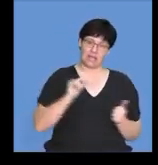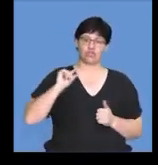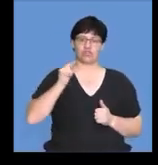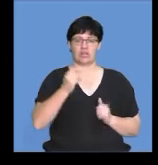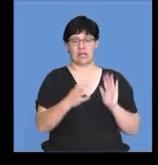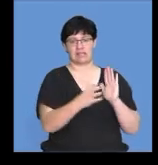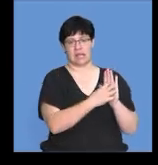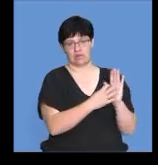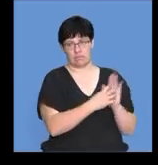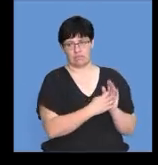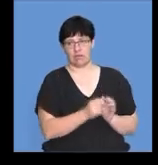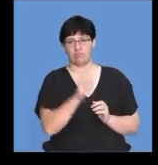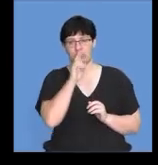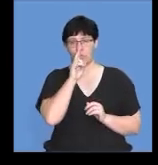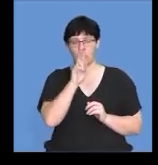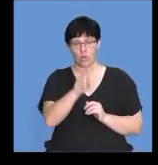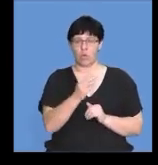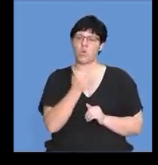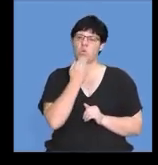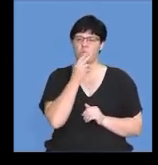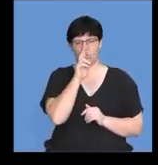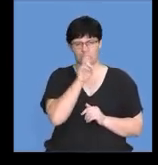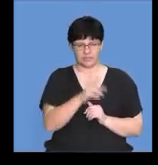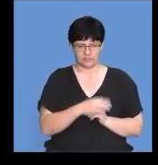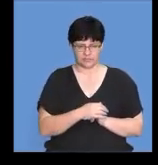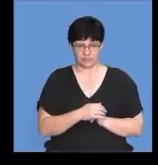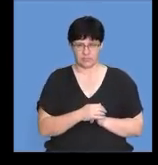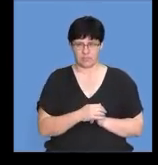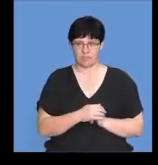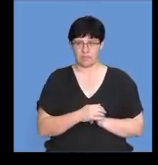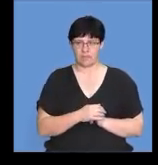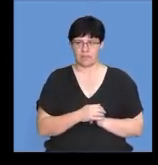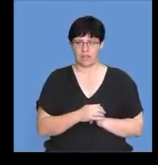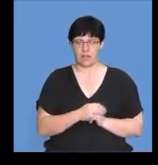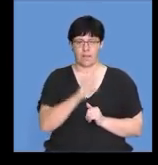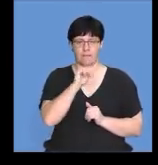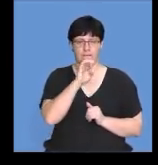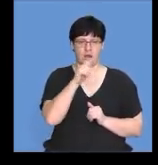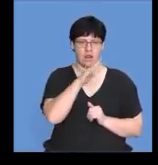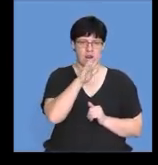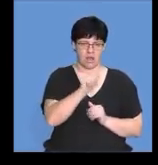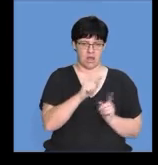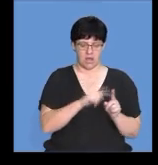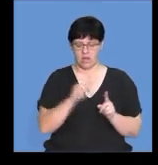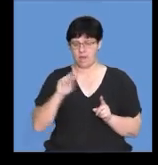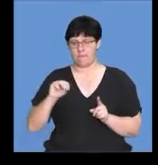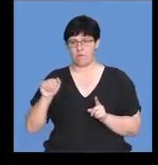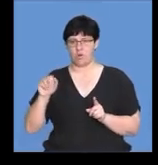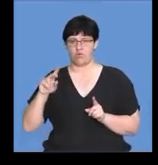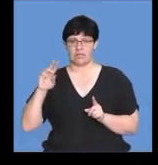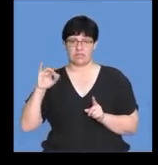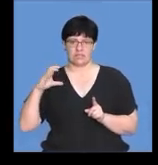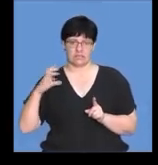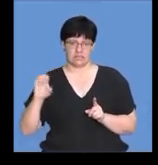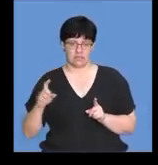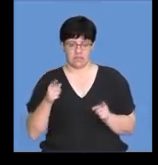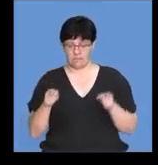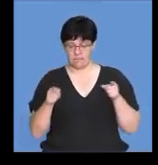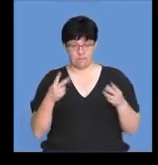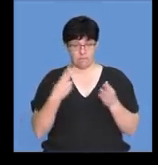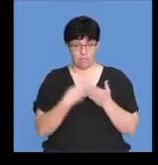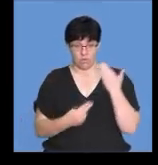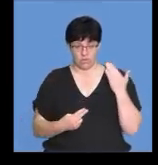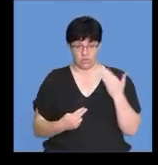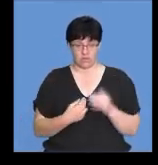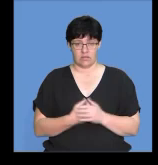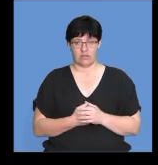diagram, and let's look at who we're looking at. So Mabala and Maurice are both what we